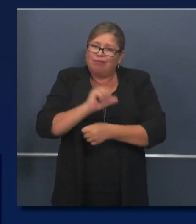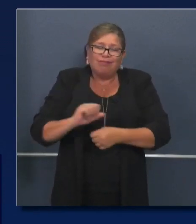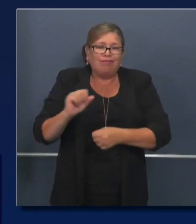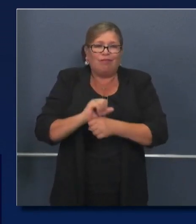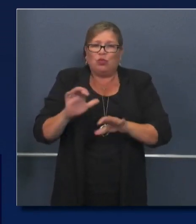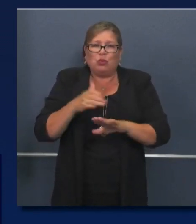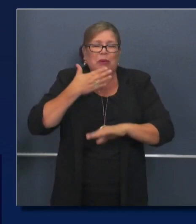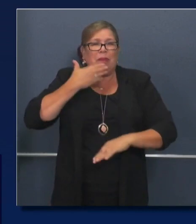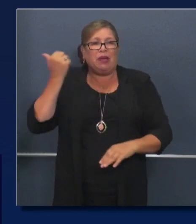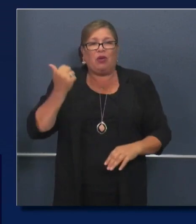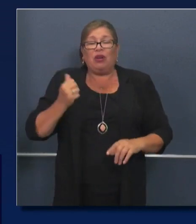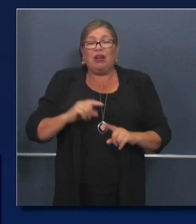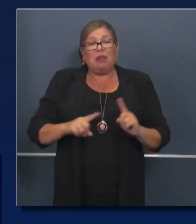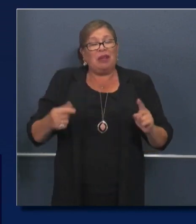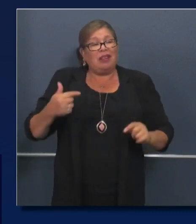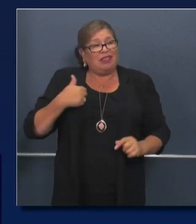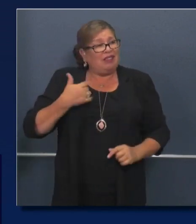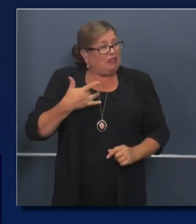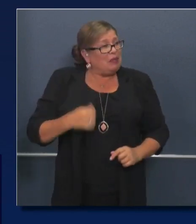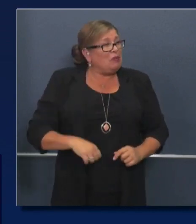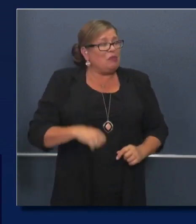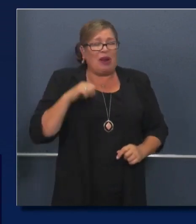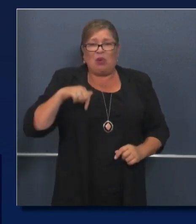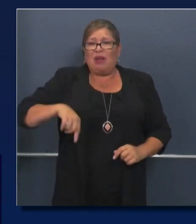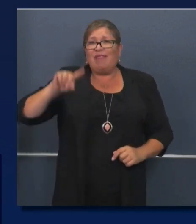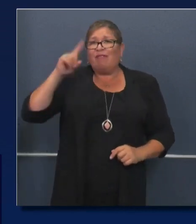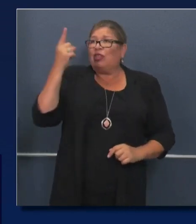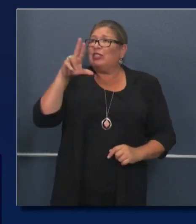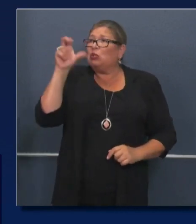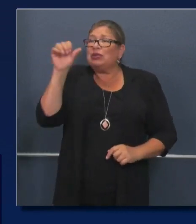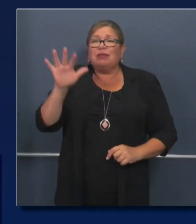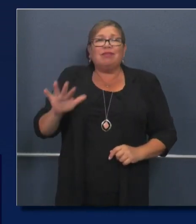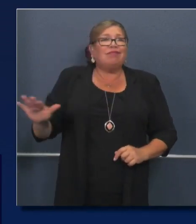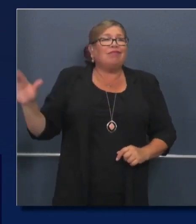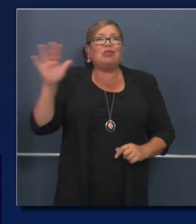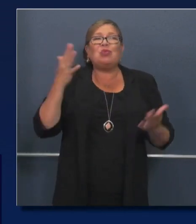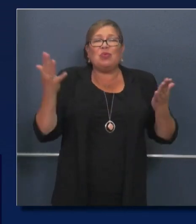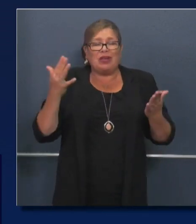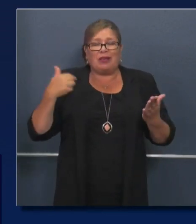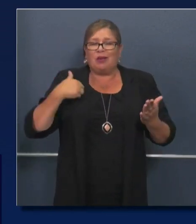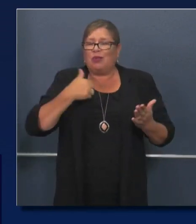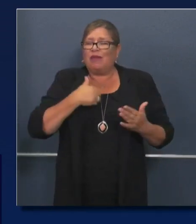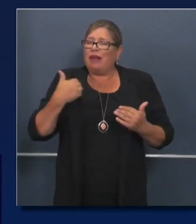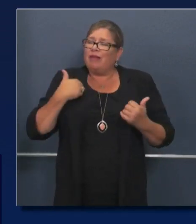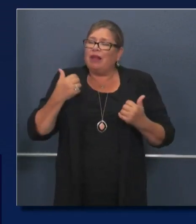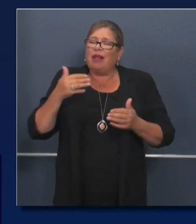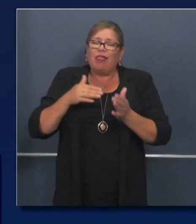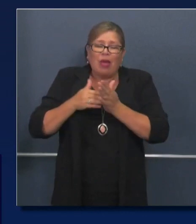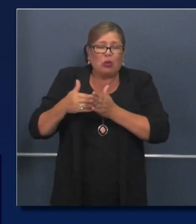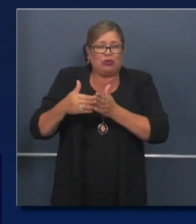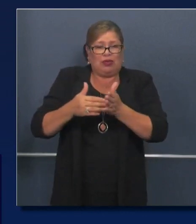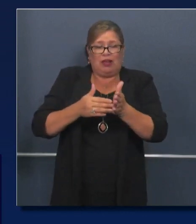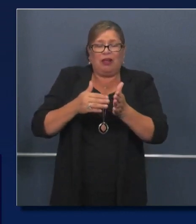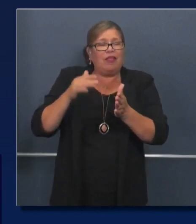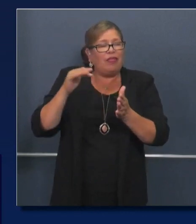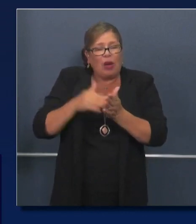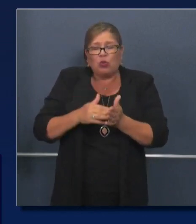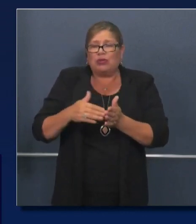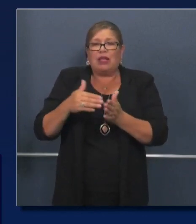of a first-in-the-nation program where we can lay claim to getting thousands and thousands and